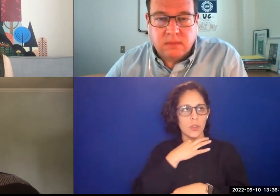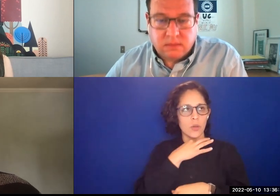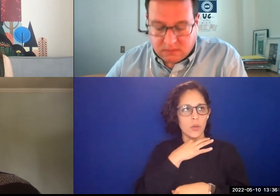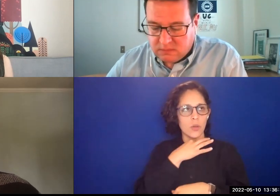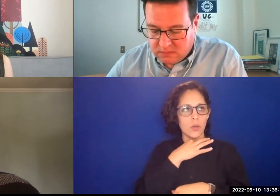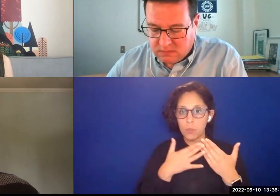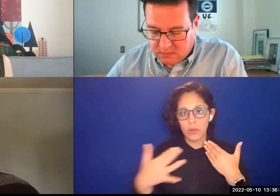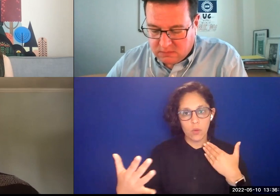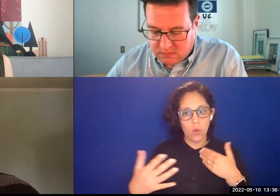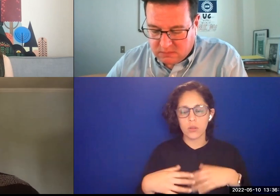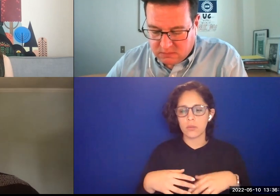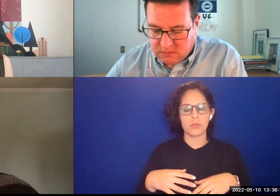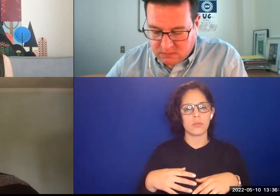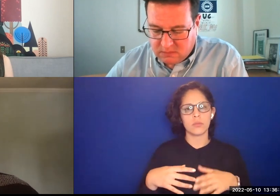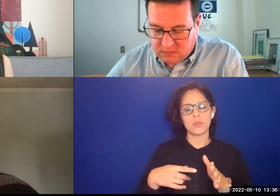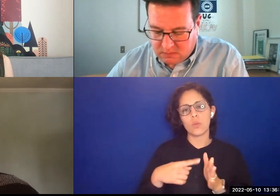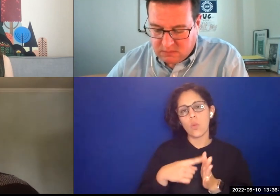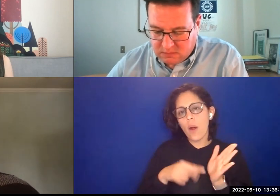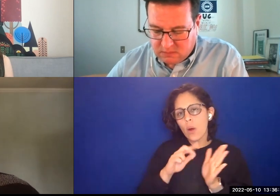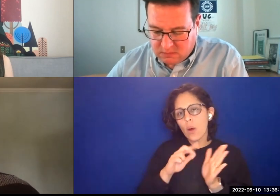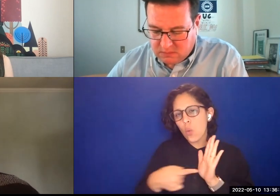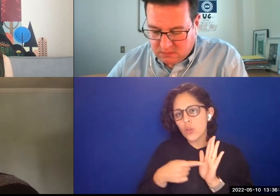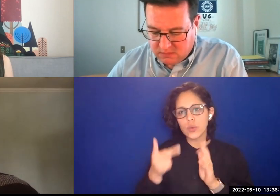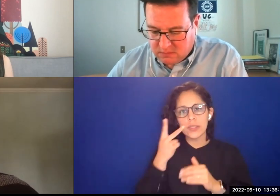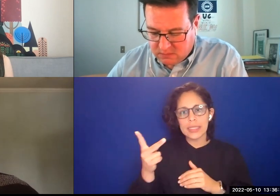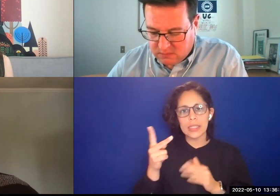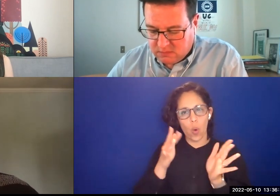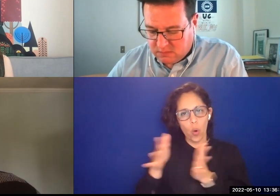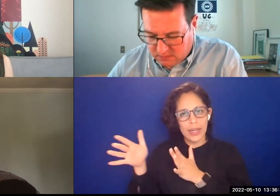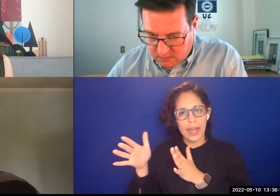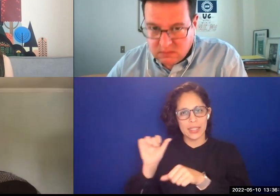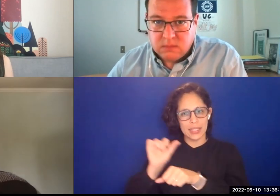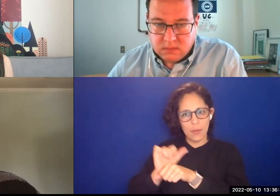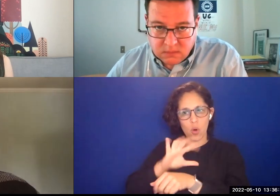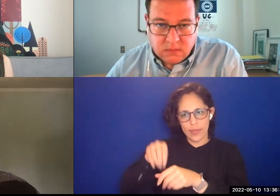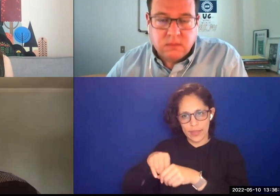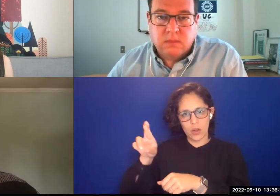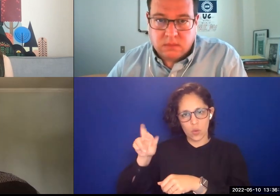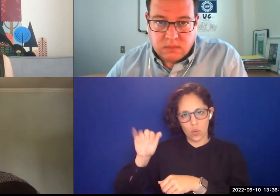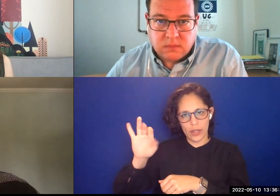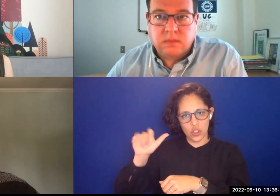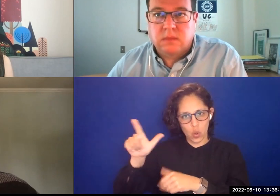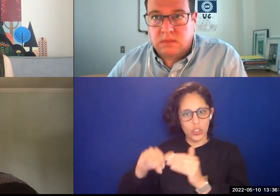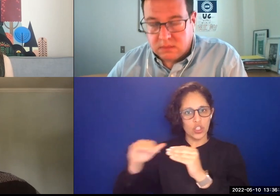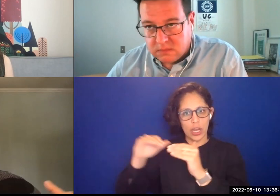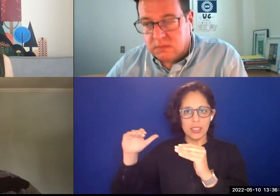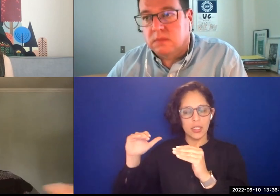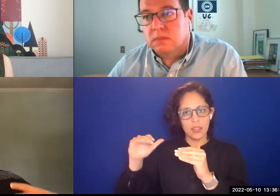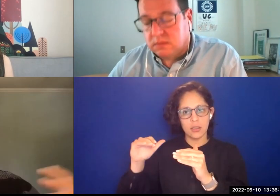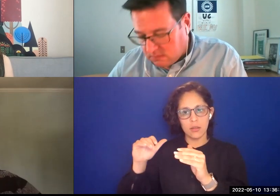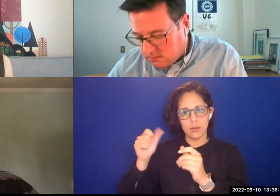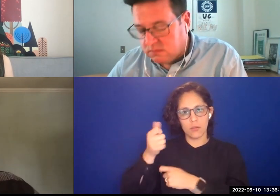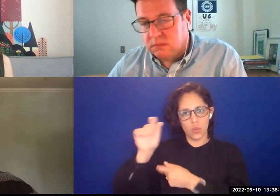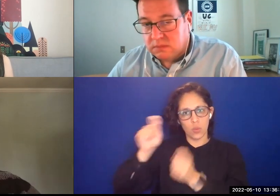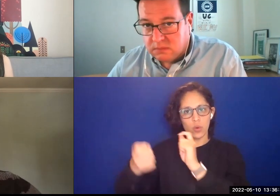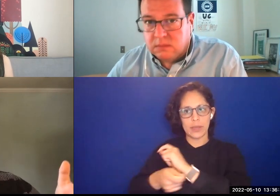what role do you see organized labor playing in racial justice movements and movements to dismantle white supremacy? Like, where do you